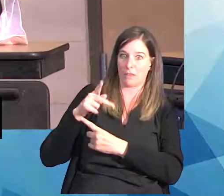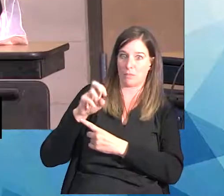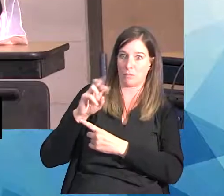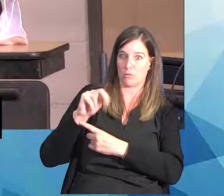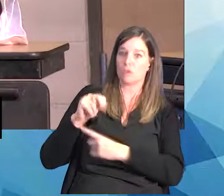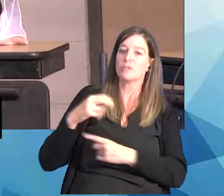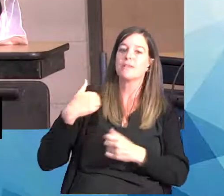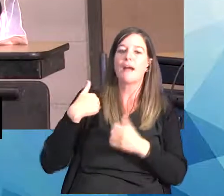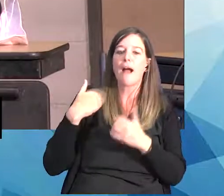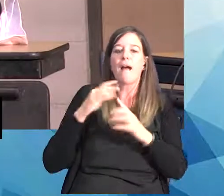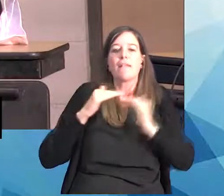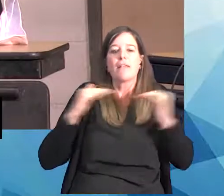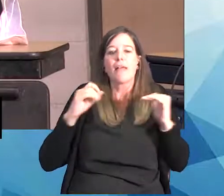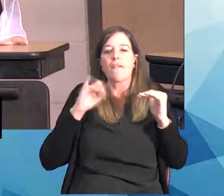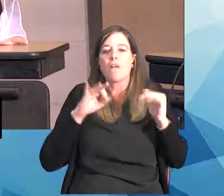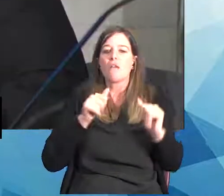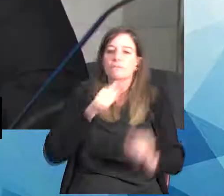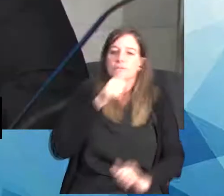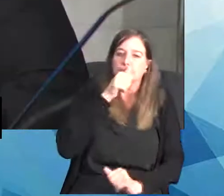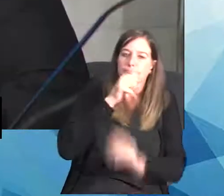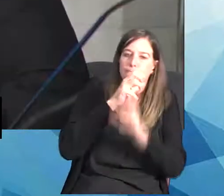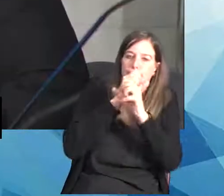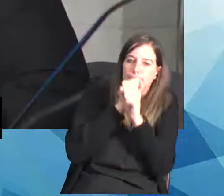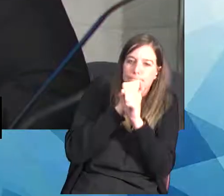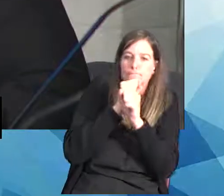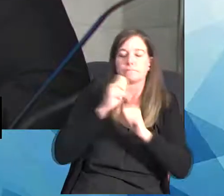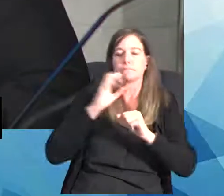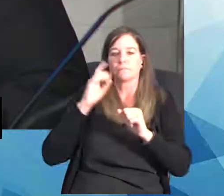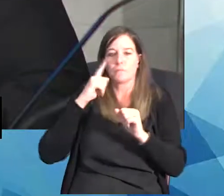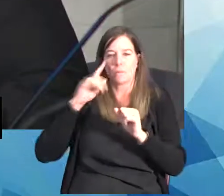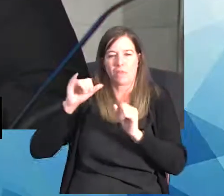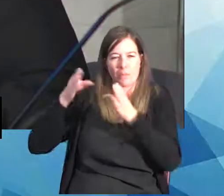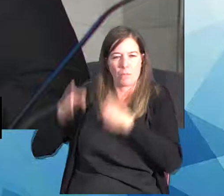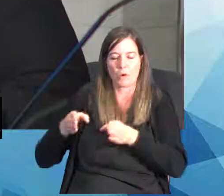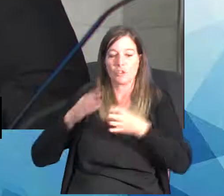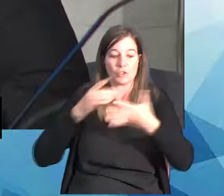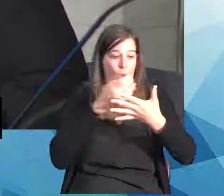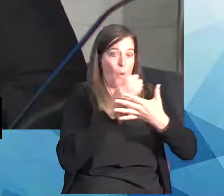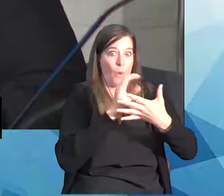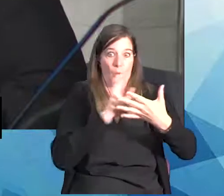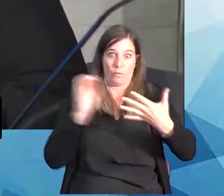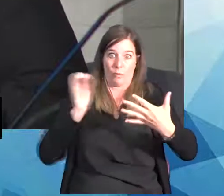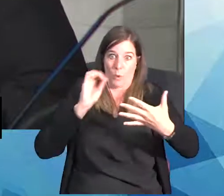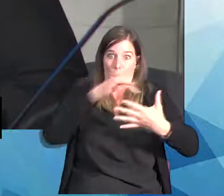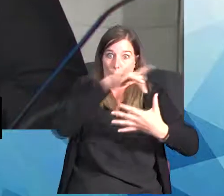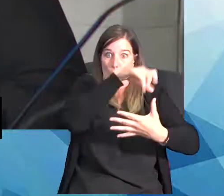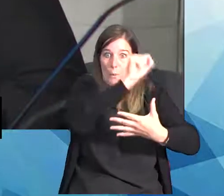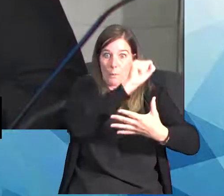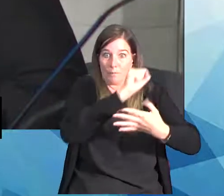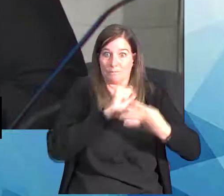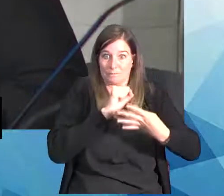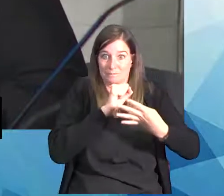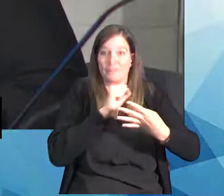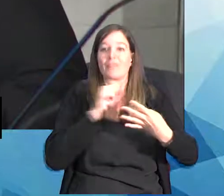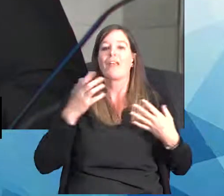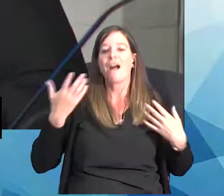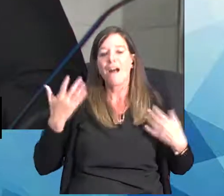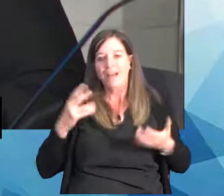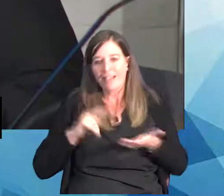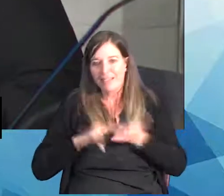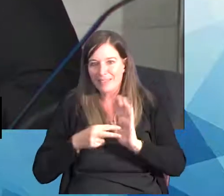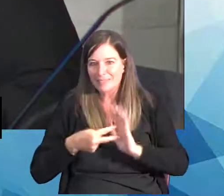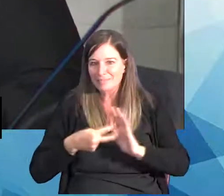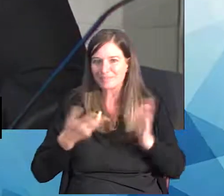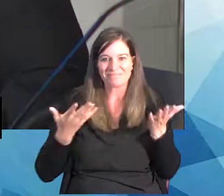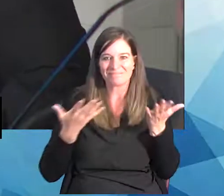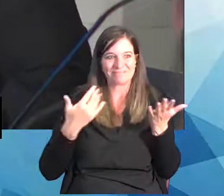interrupted. So in terms of the complaints or grievances, that all is still fully functioning. We just don't have the ombudsperson, and we haven't since the resignation several